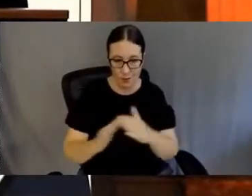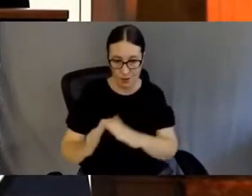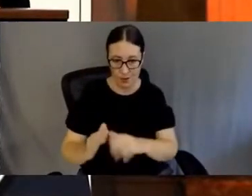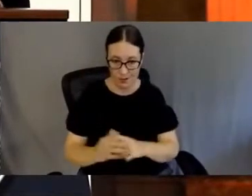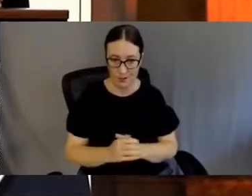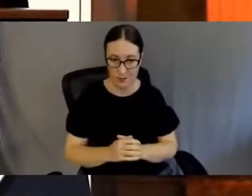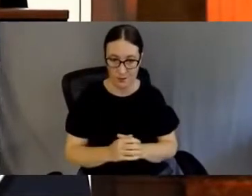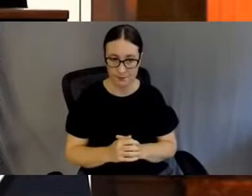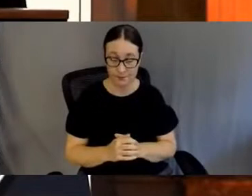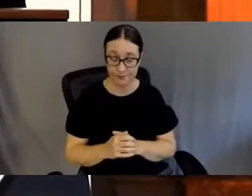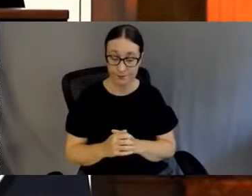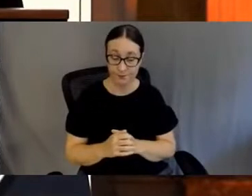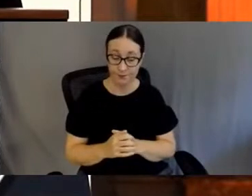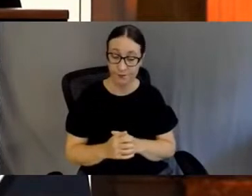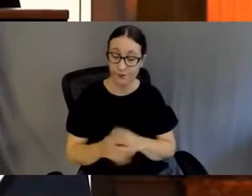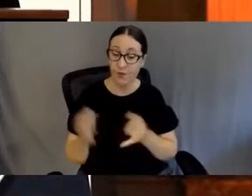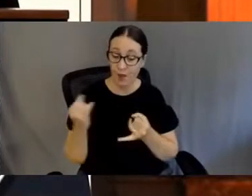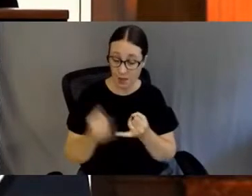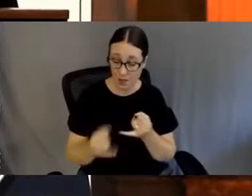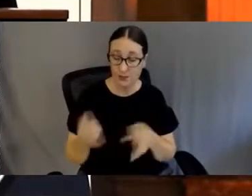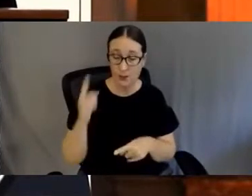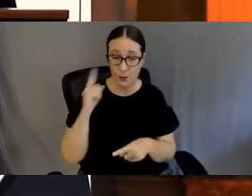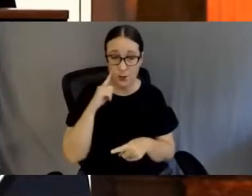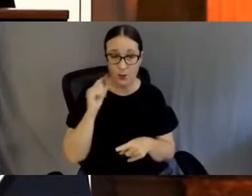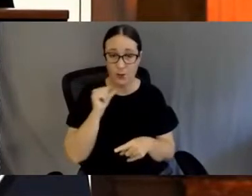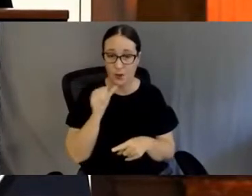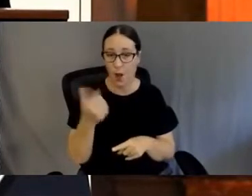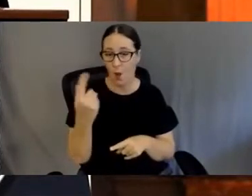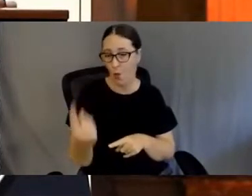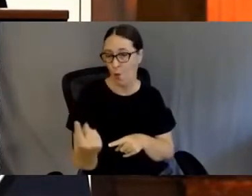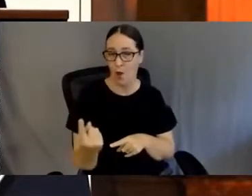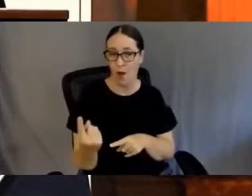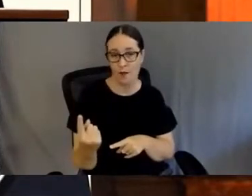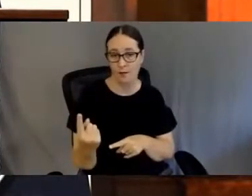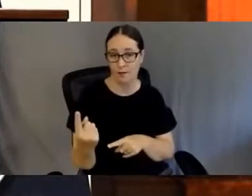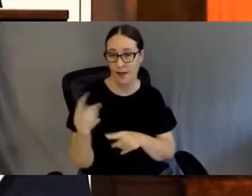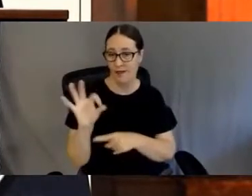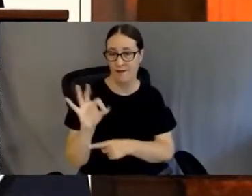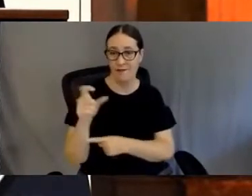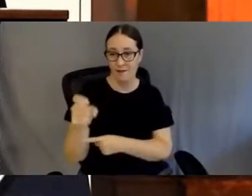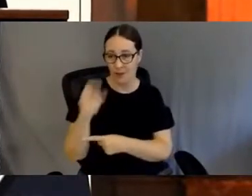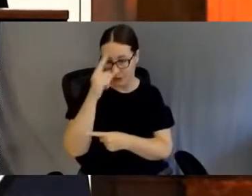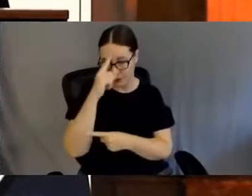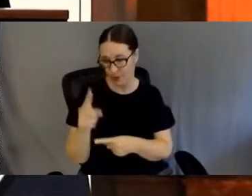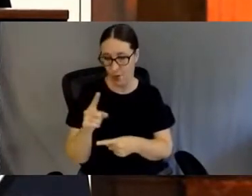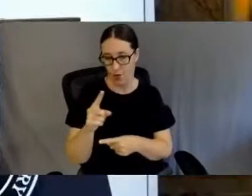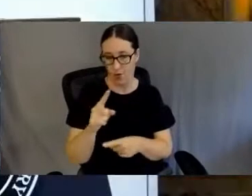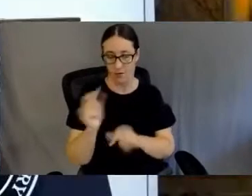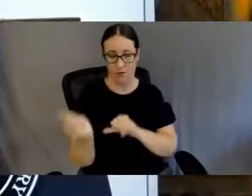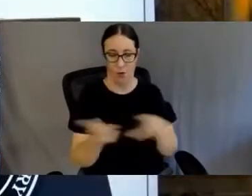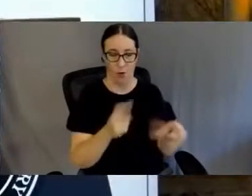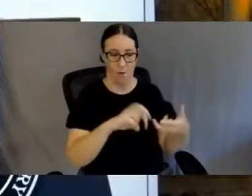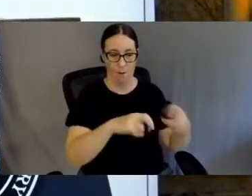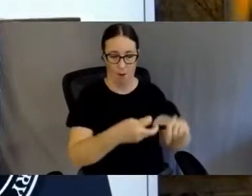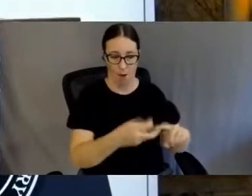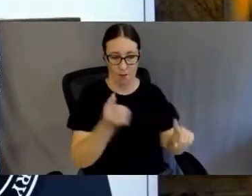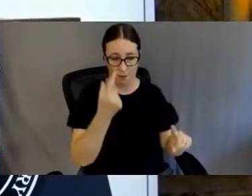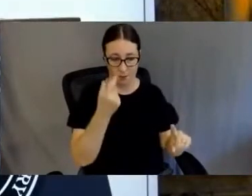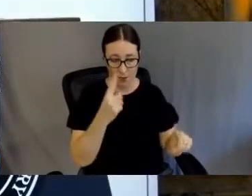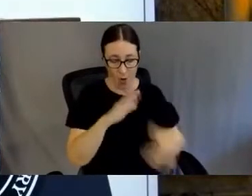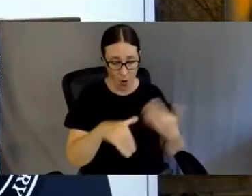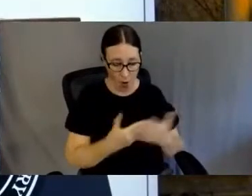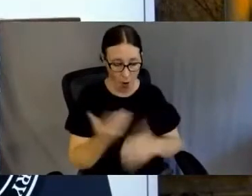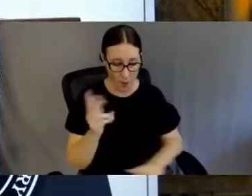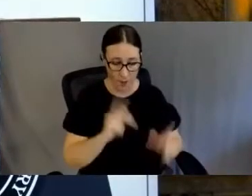we heard that there is no one-size-fits-all solution. We know that it's going to take all the people in this room, all the